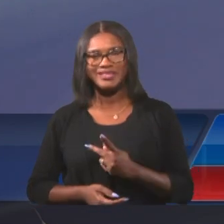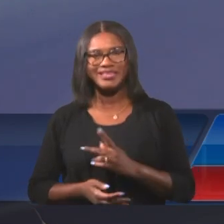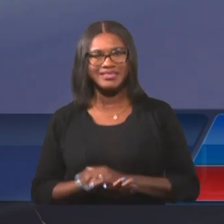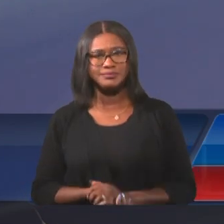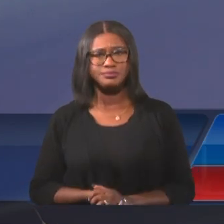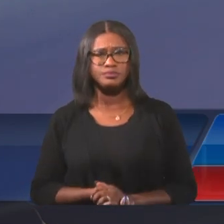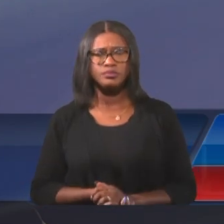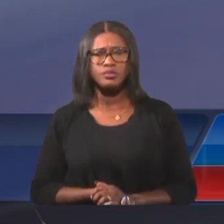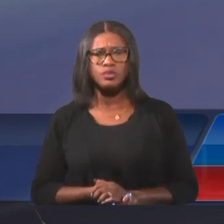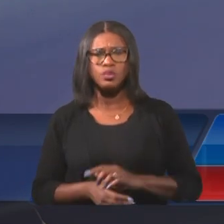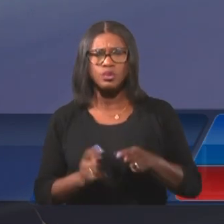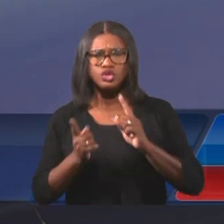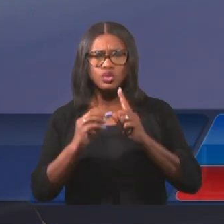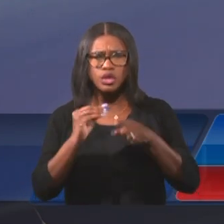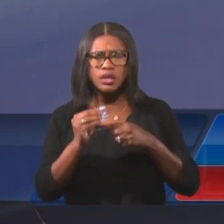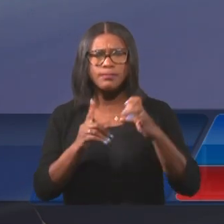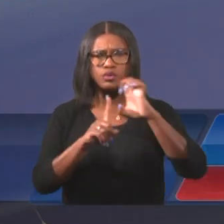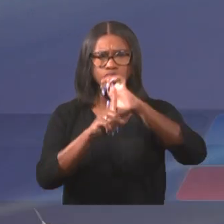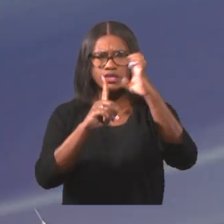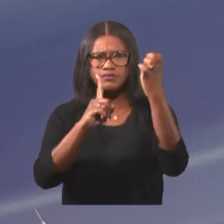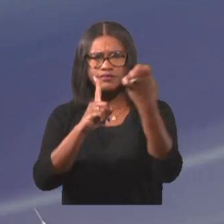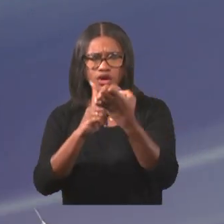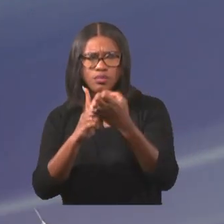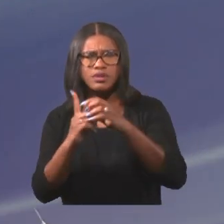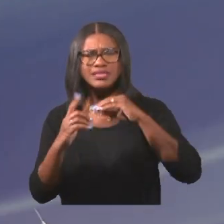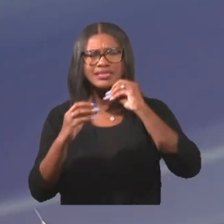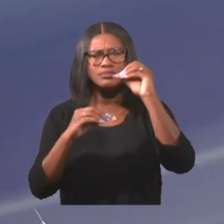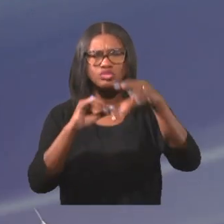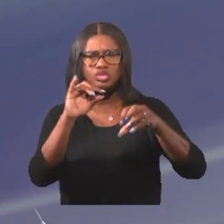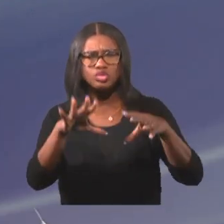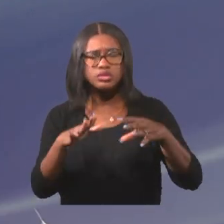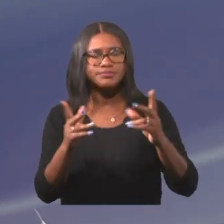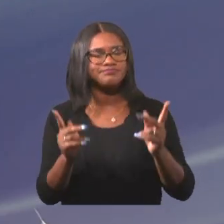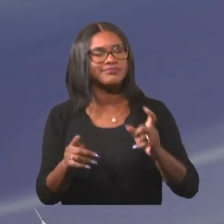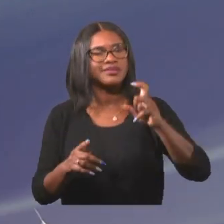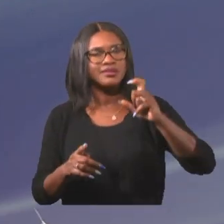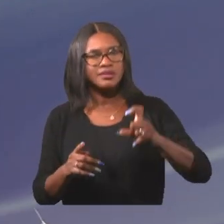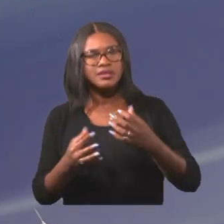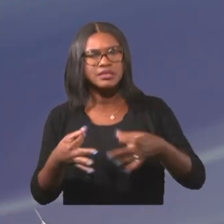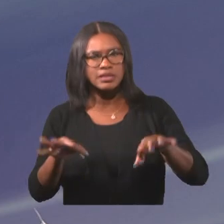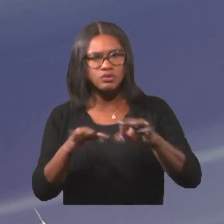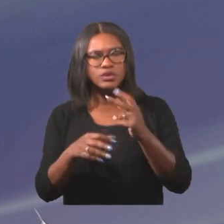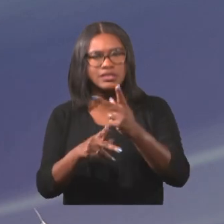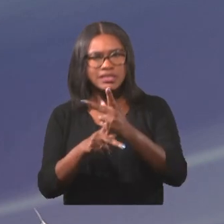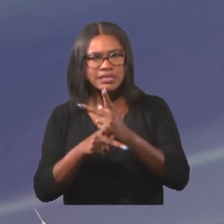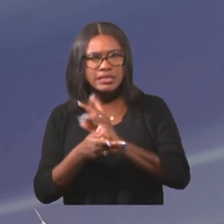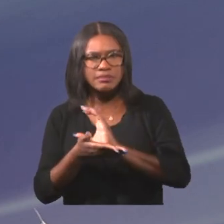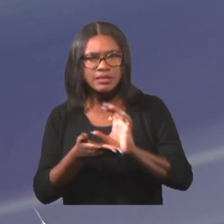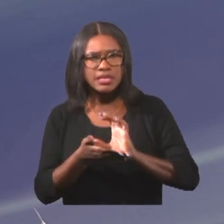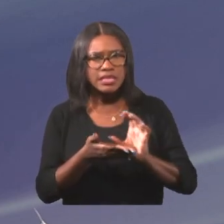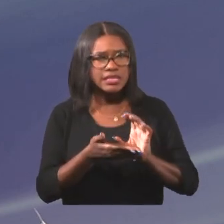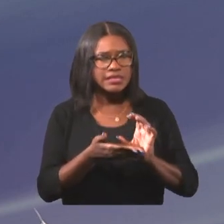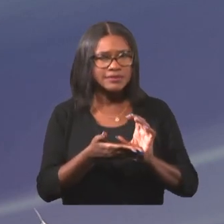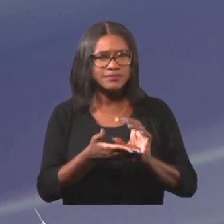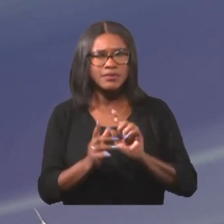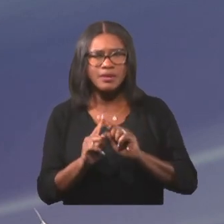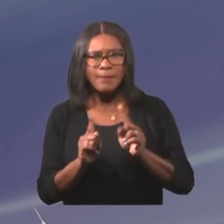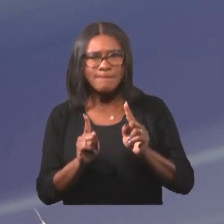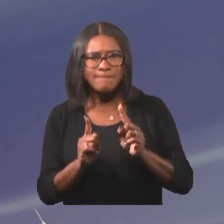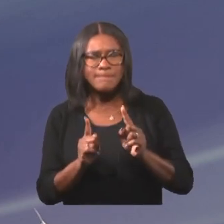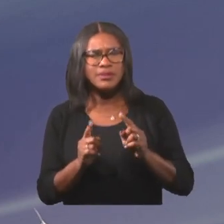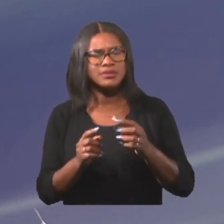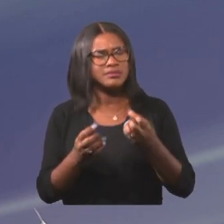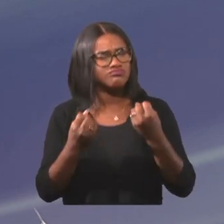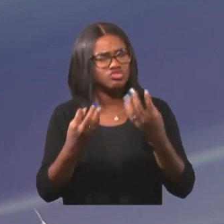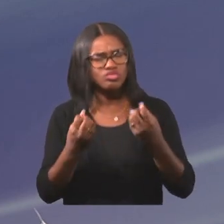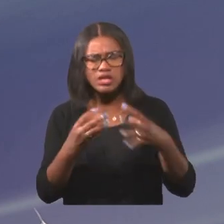When it comes to addressing environmental pollution, keeping a clean scene is just a single drop in the vast ocean of actions we